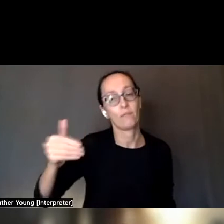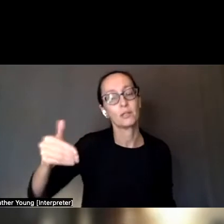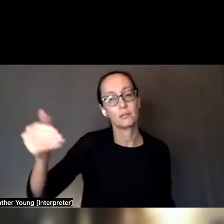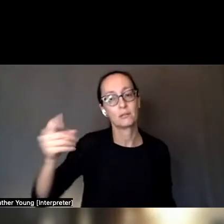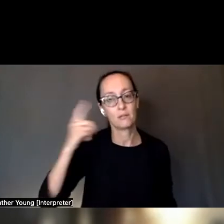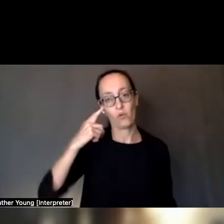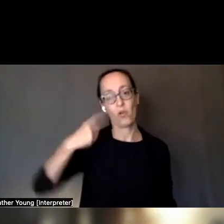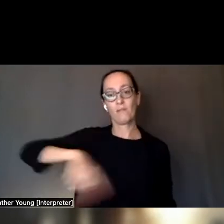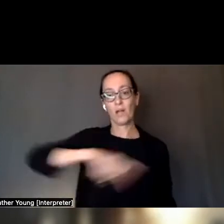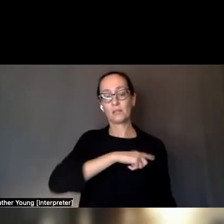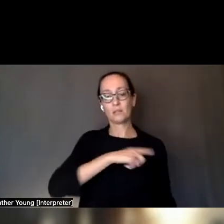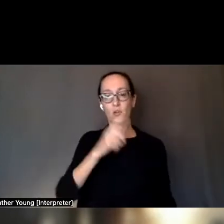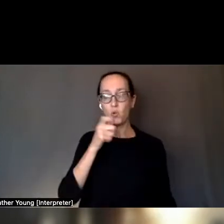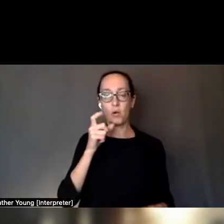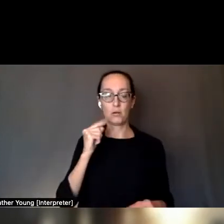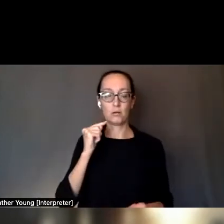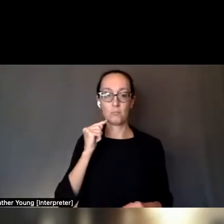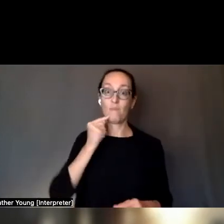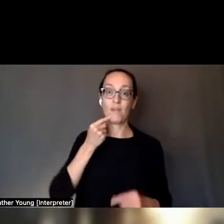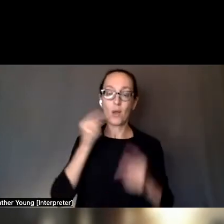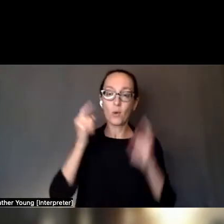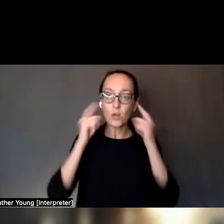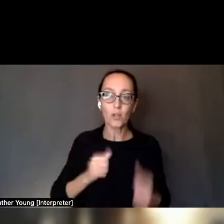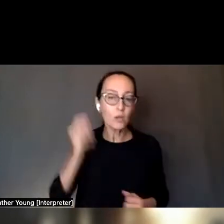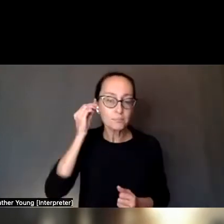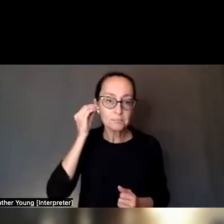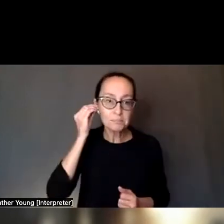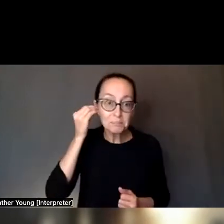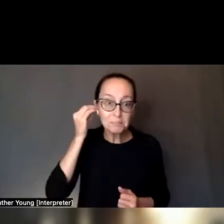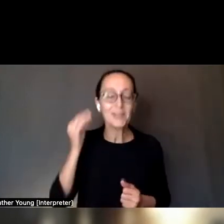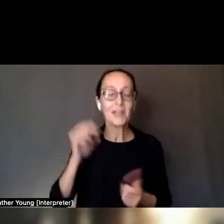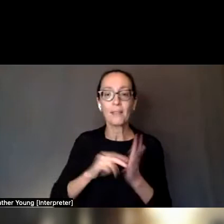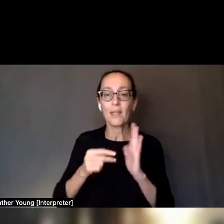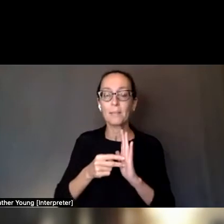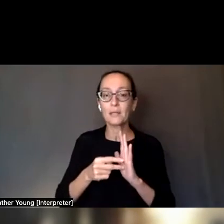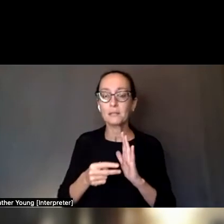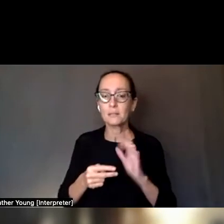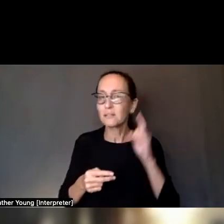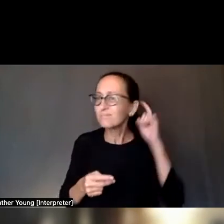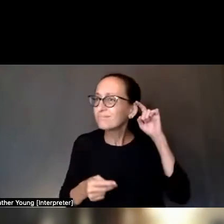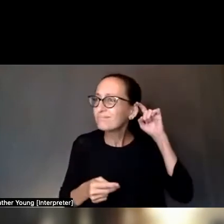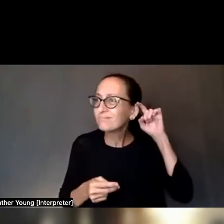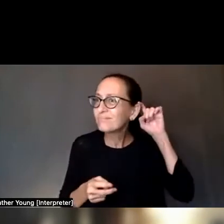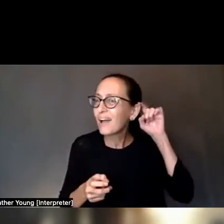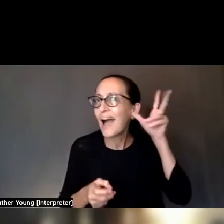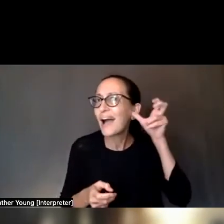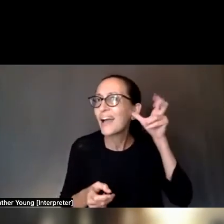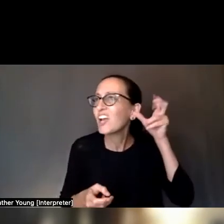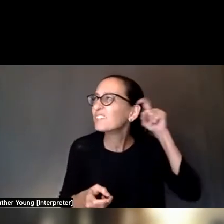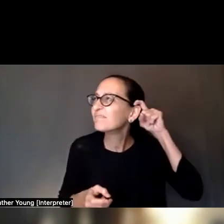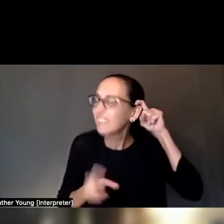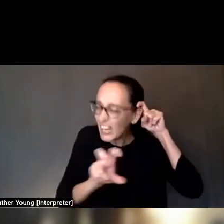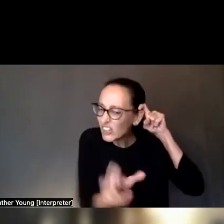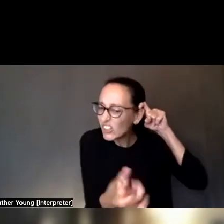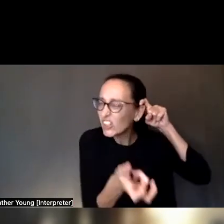of us that have a profound hearing loss, that means there's no way for that hearing aid to amplify that high frequency